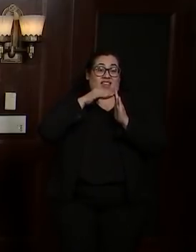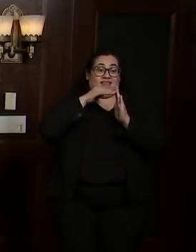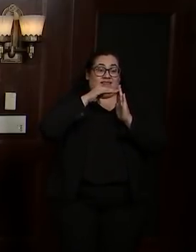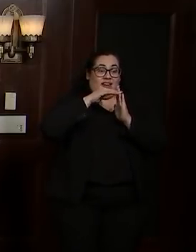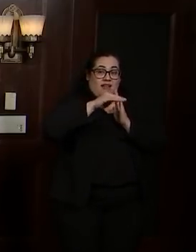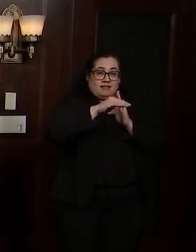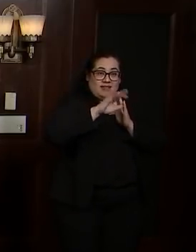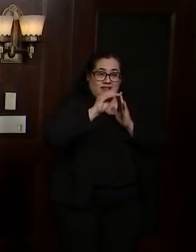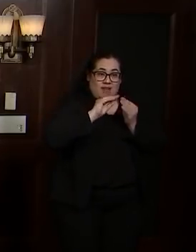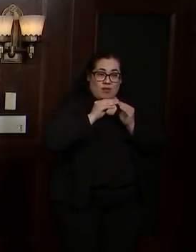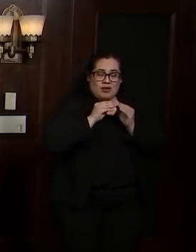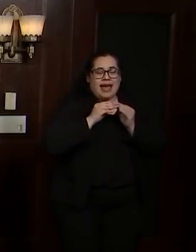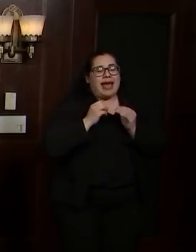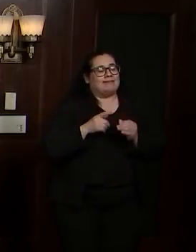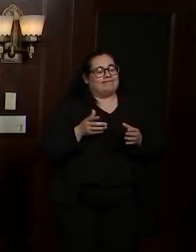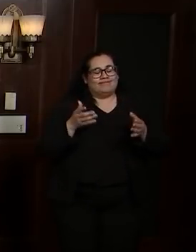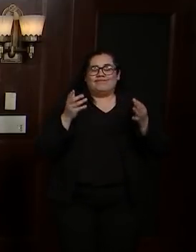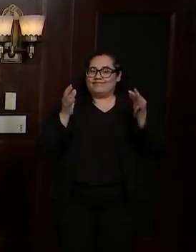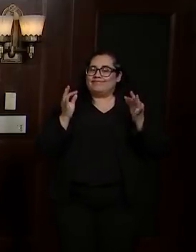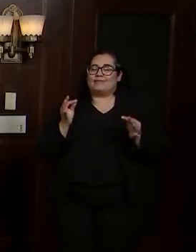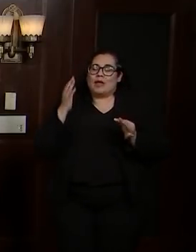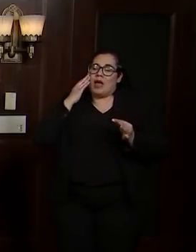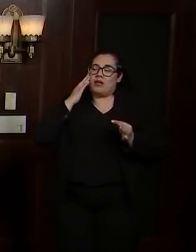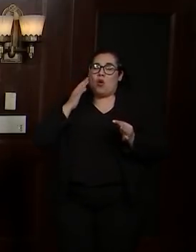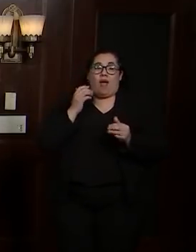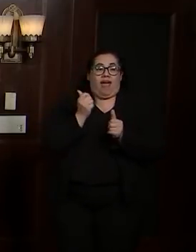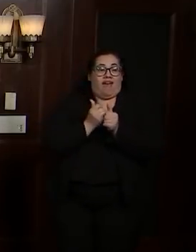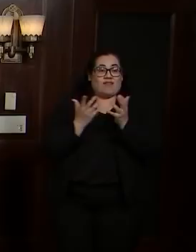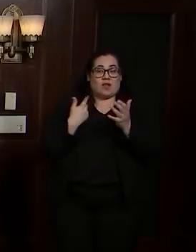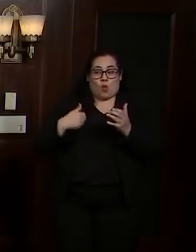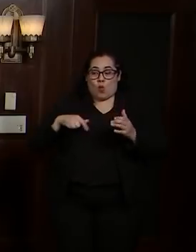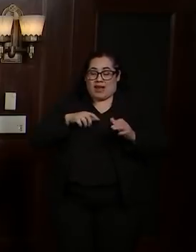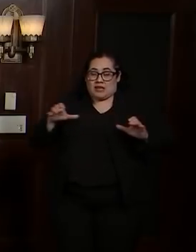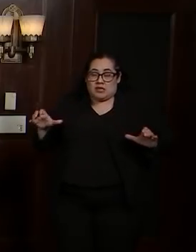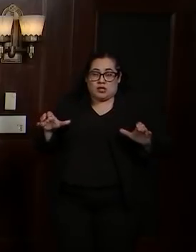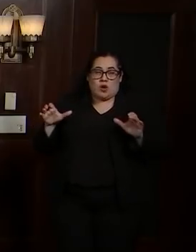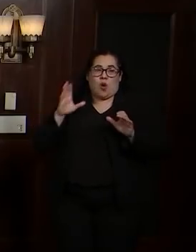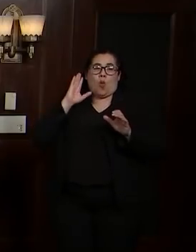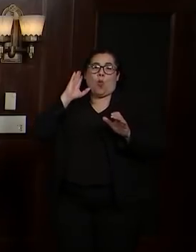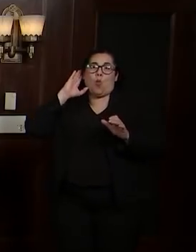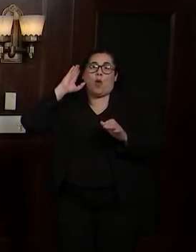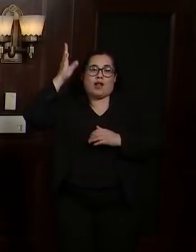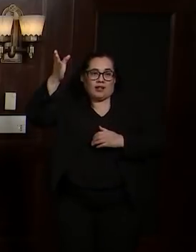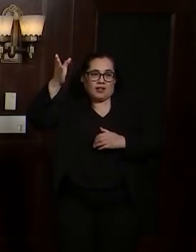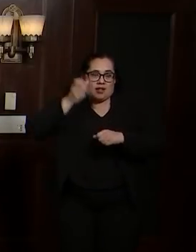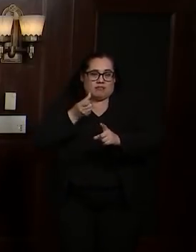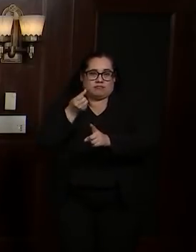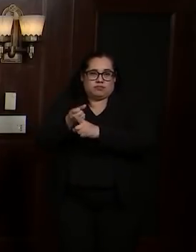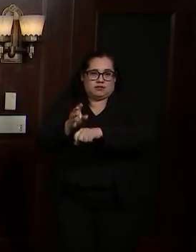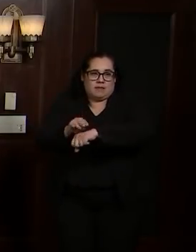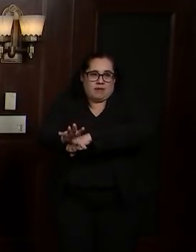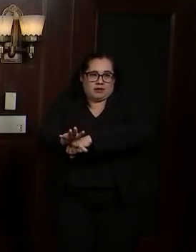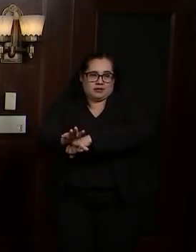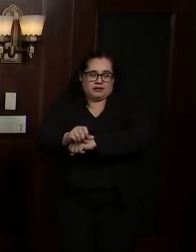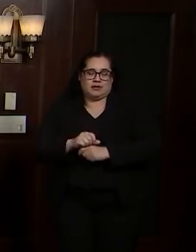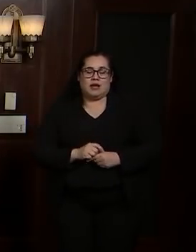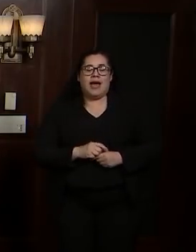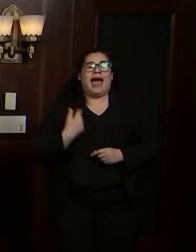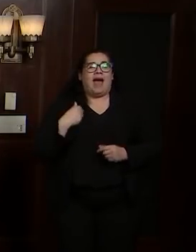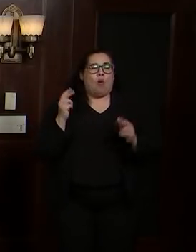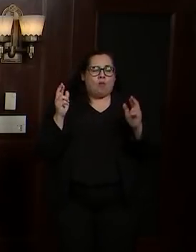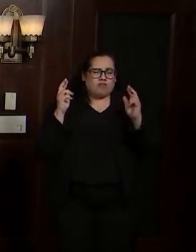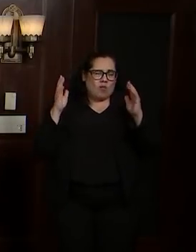curve. I definitely know that everything we're doing is going to have an impact. And